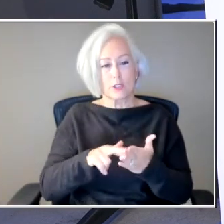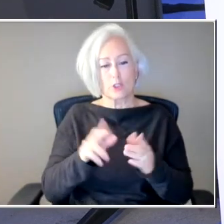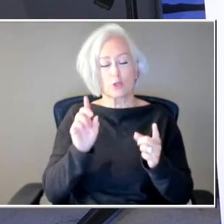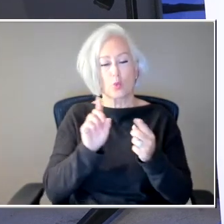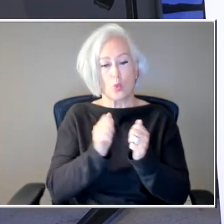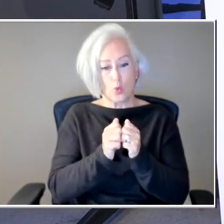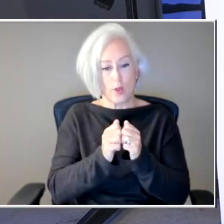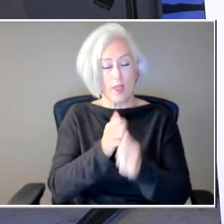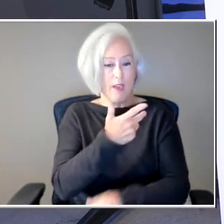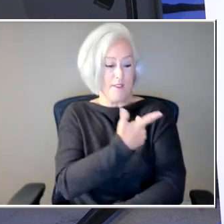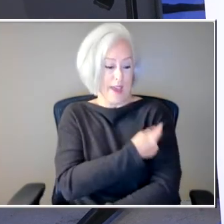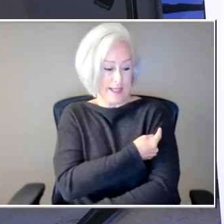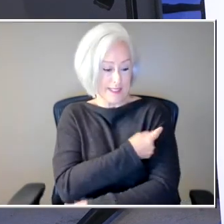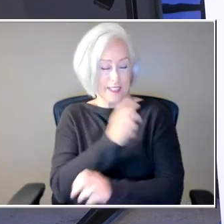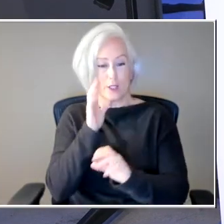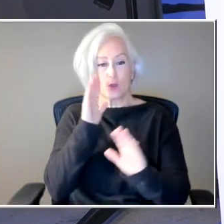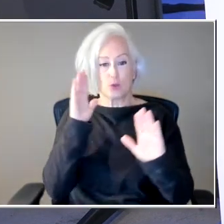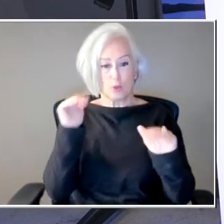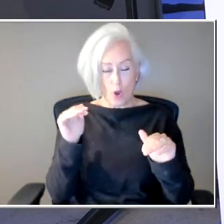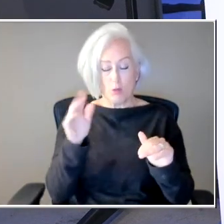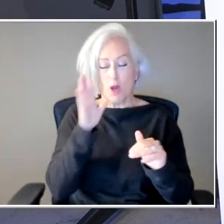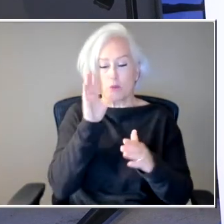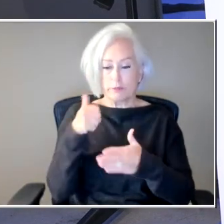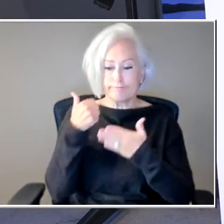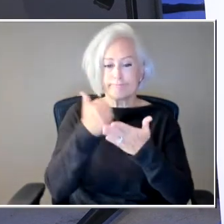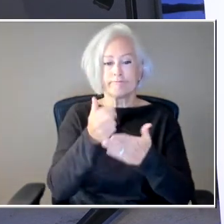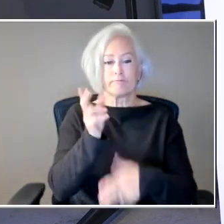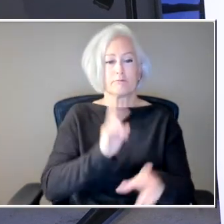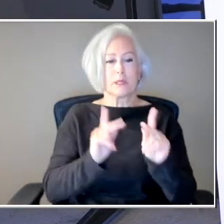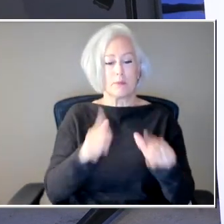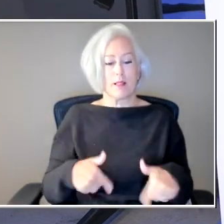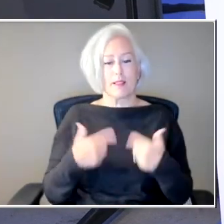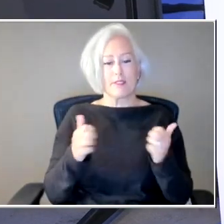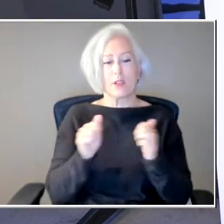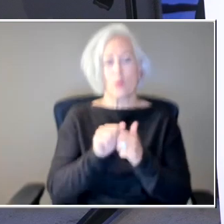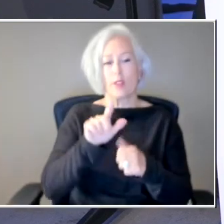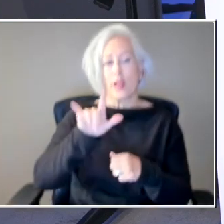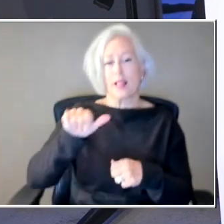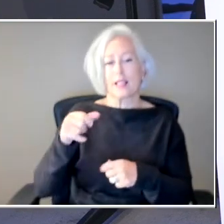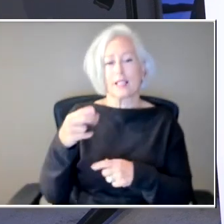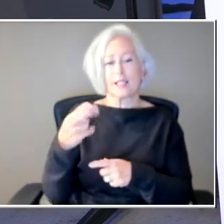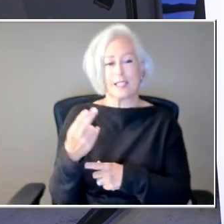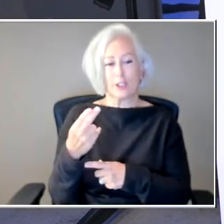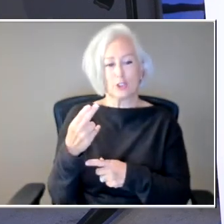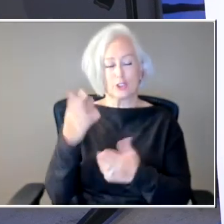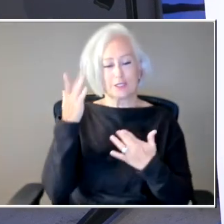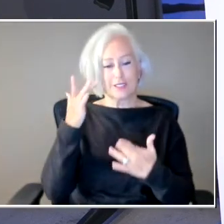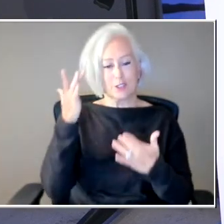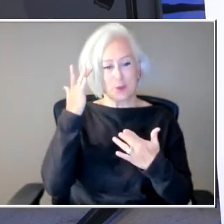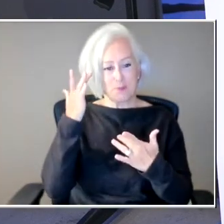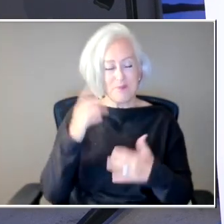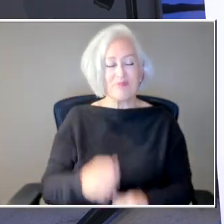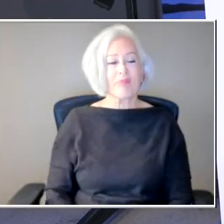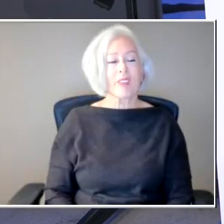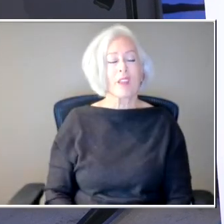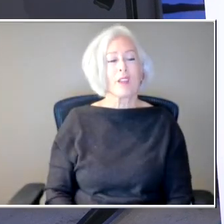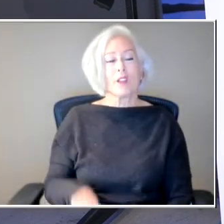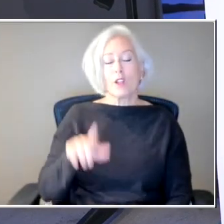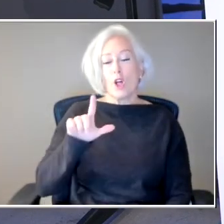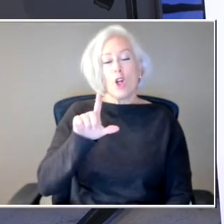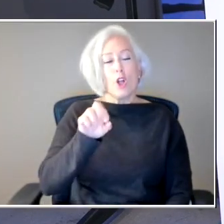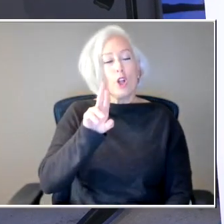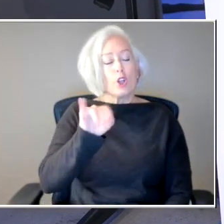people living with Lynch syndrome. Dr. Bansal, good to see you. Thank you for having me. Thank you for being here. So, Lori, when did you